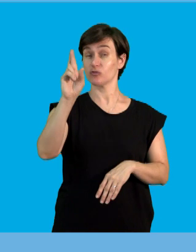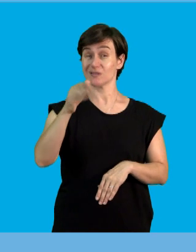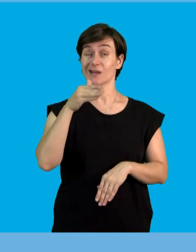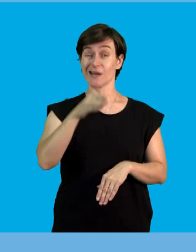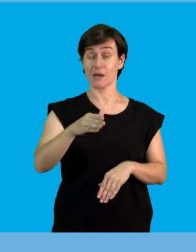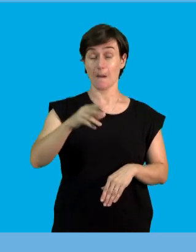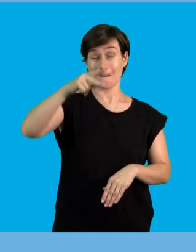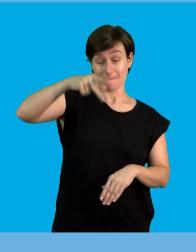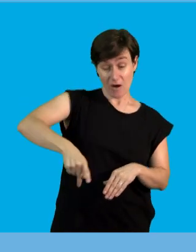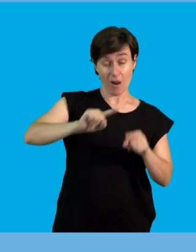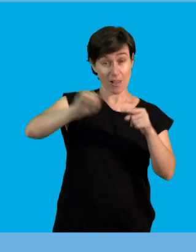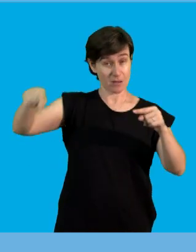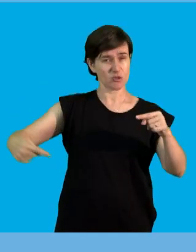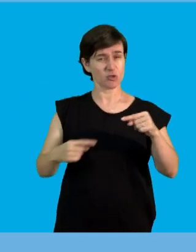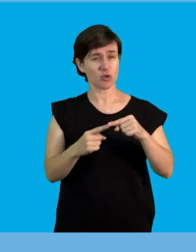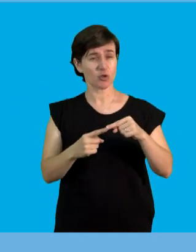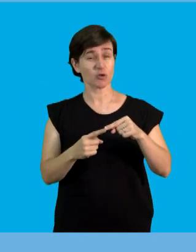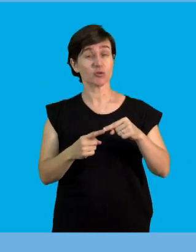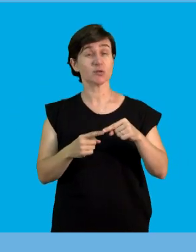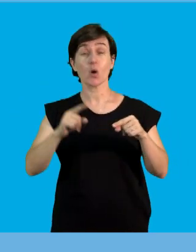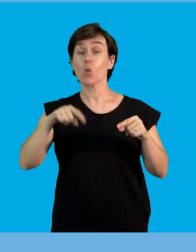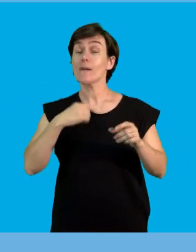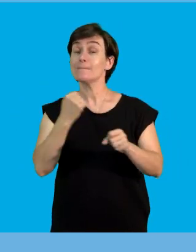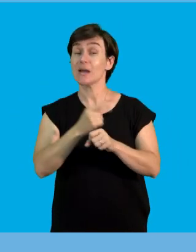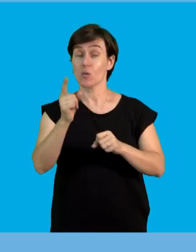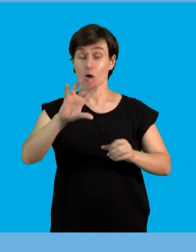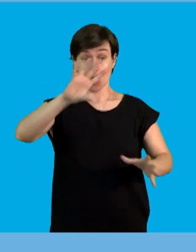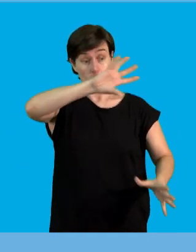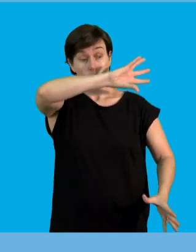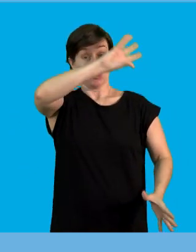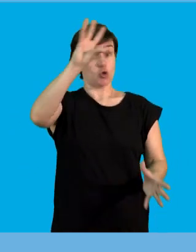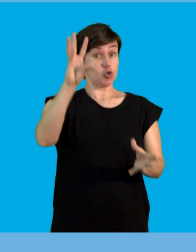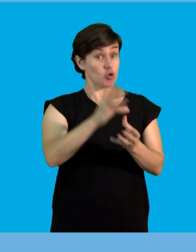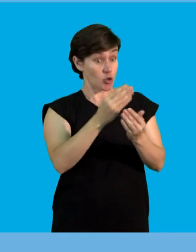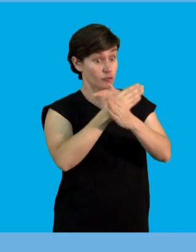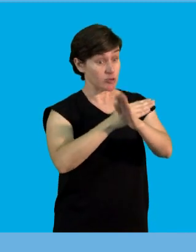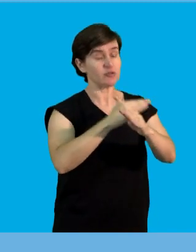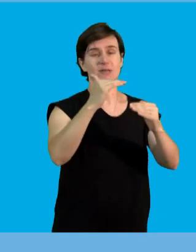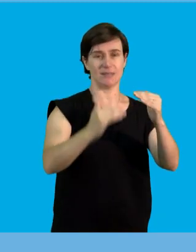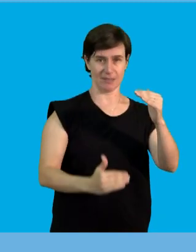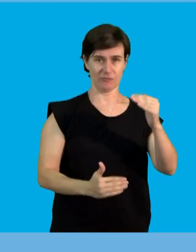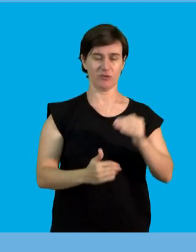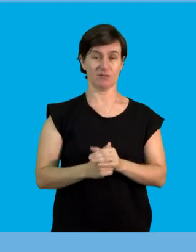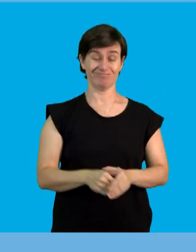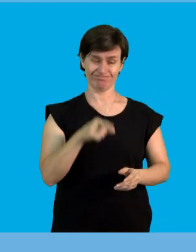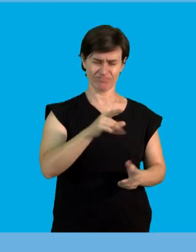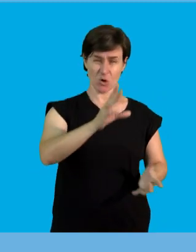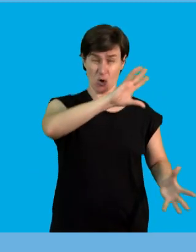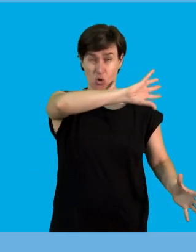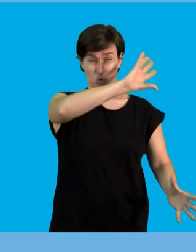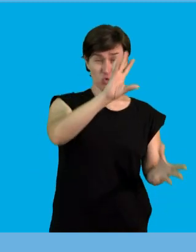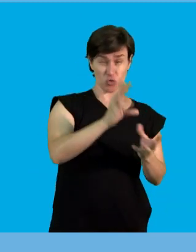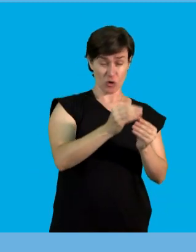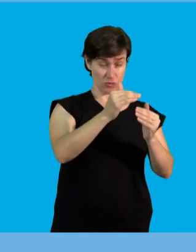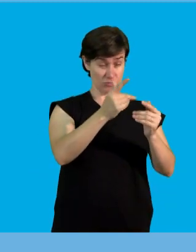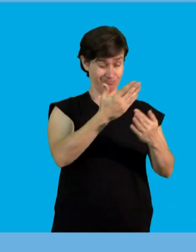remember that when we are adding more resistors in a parallel circuit, we are actually decreasing the total resistance of the circuit. And once